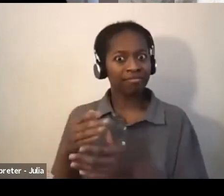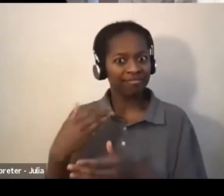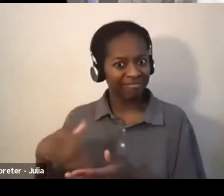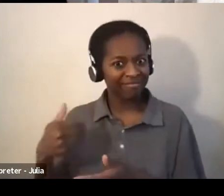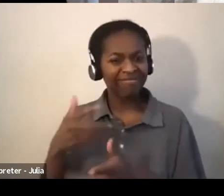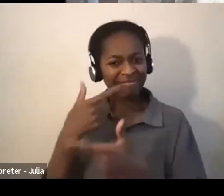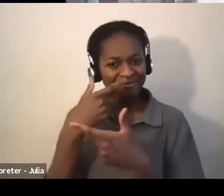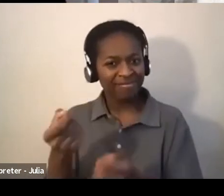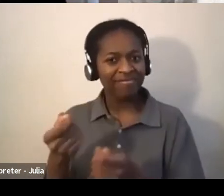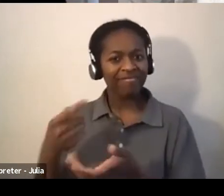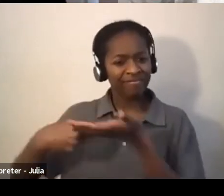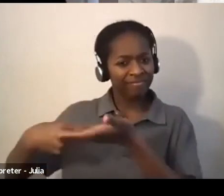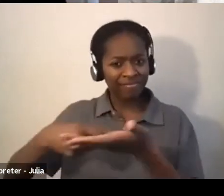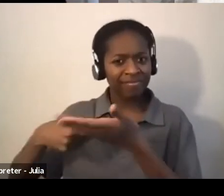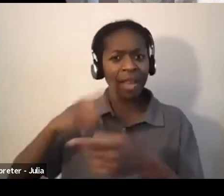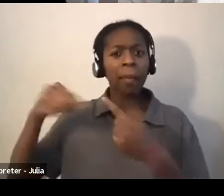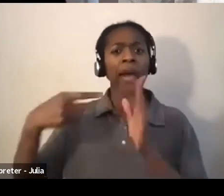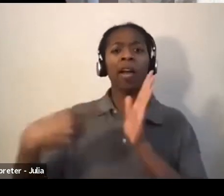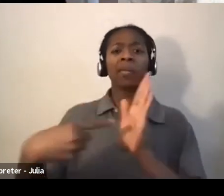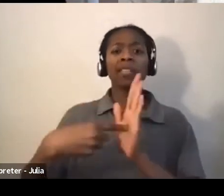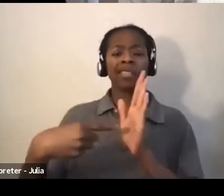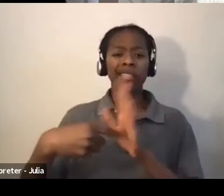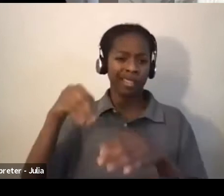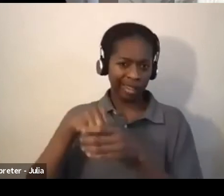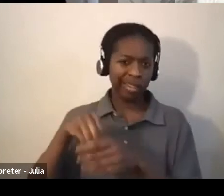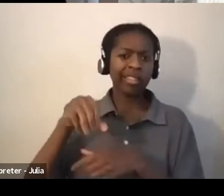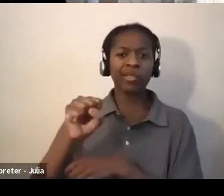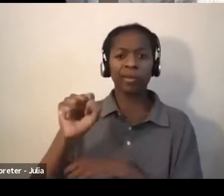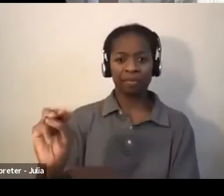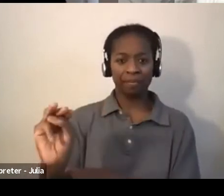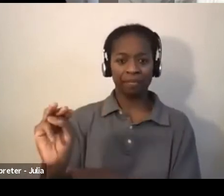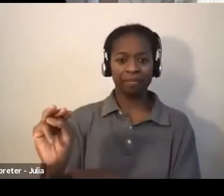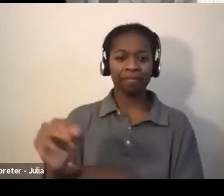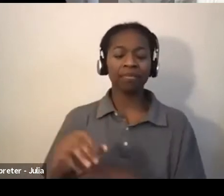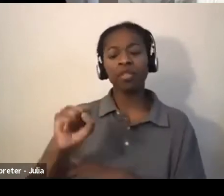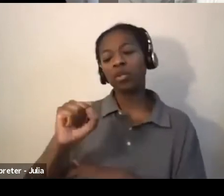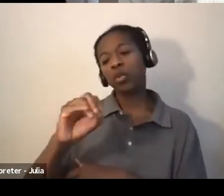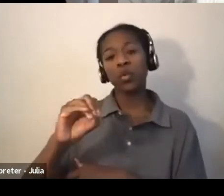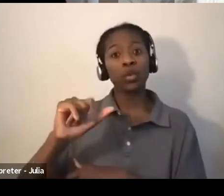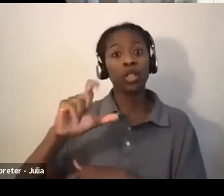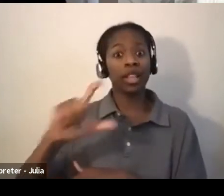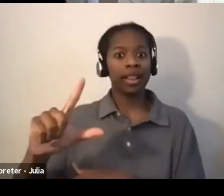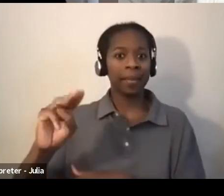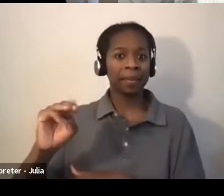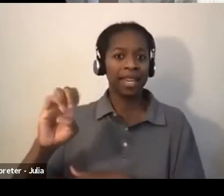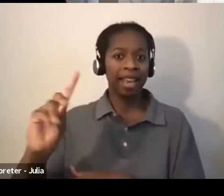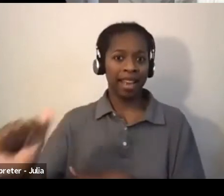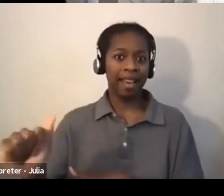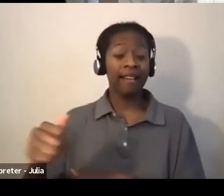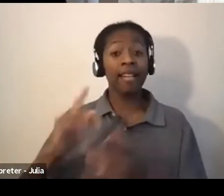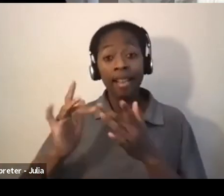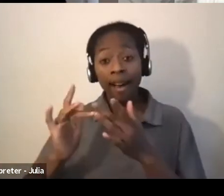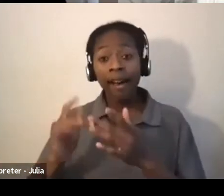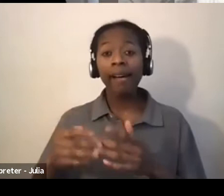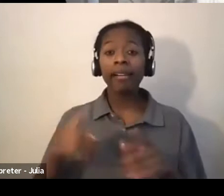discussion today about representation. Representation online, representation in all forms